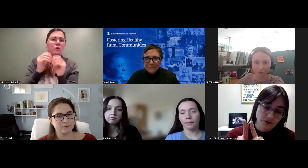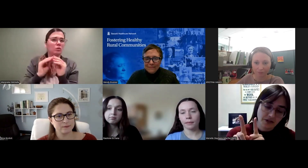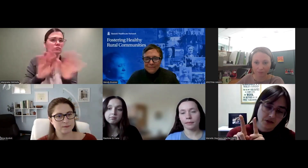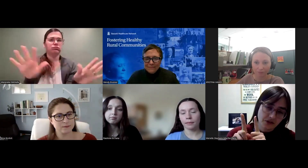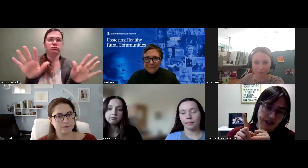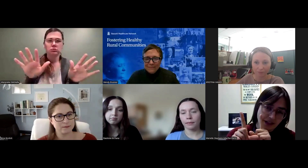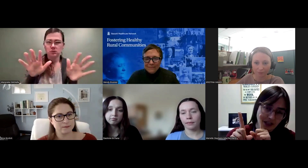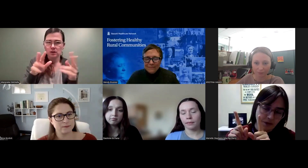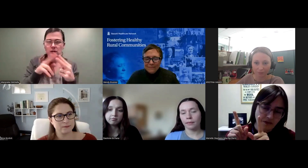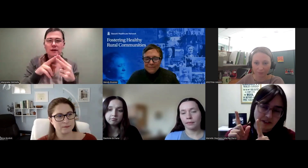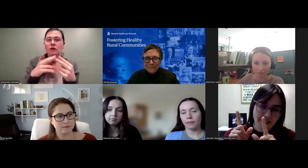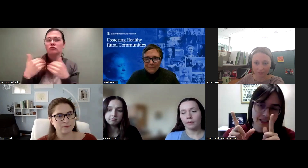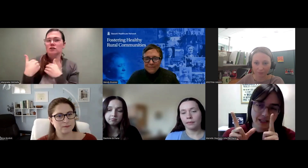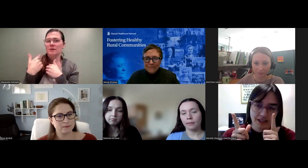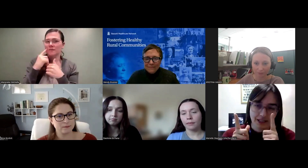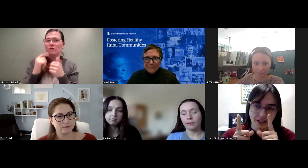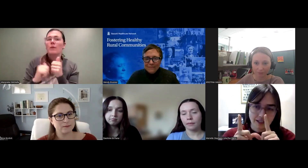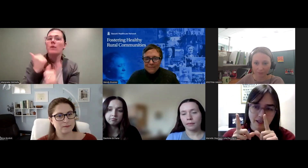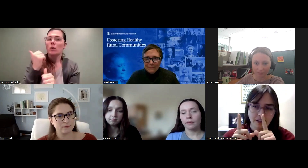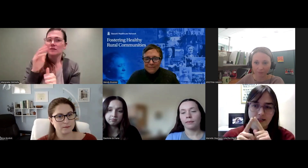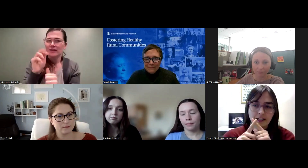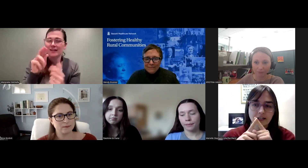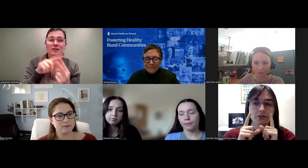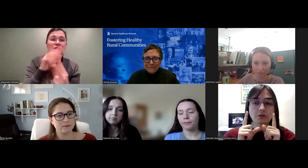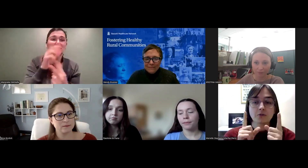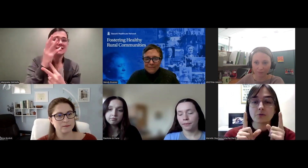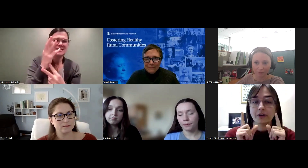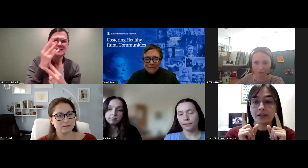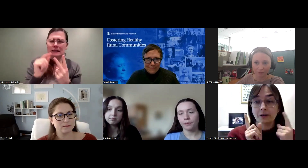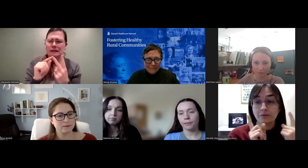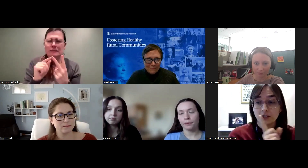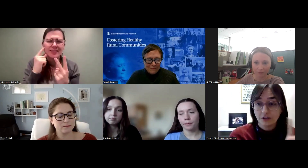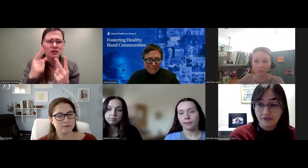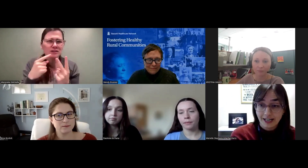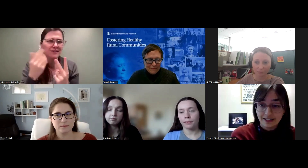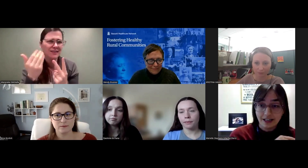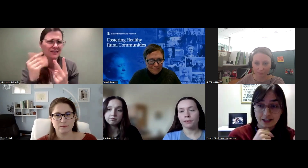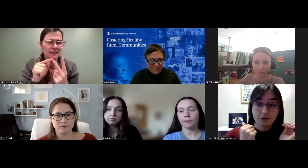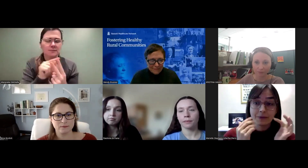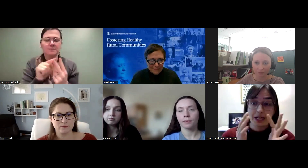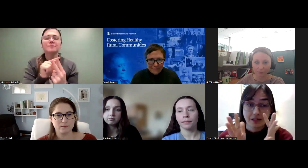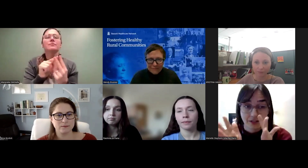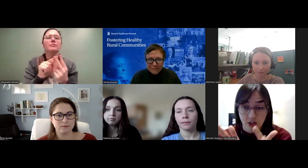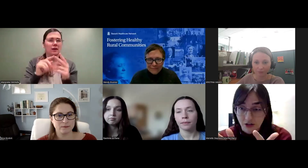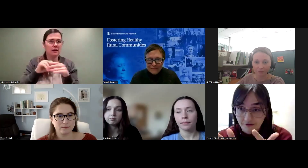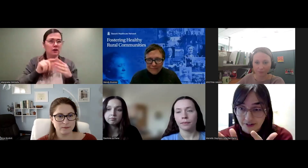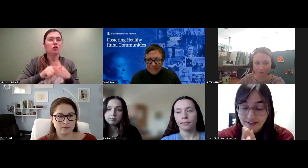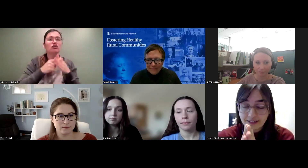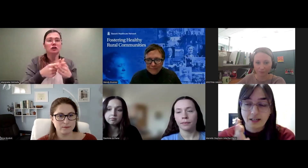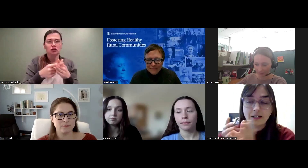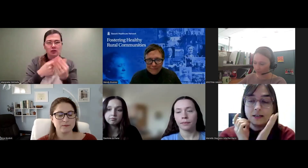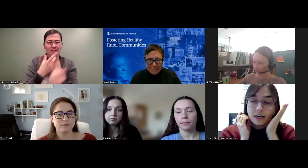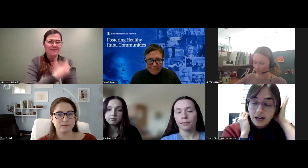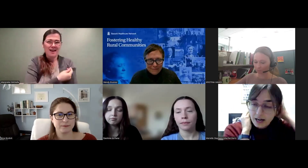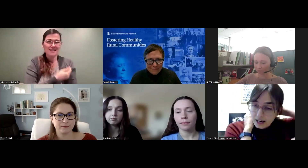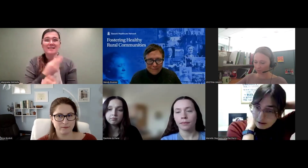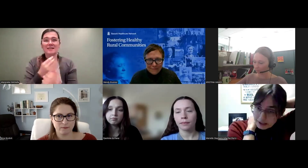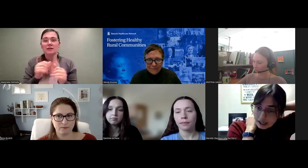most of the cancers, and that's HPV 16 and 18. And so those were in the original vaccine and remain in the current